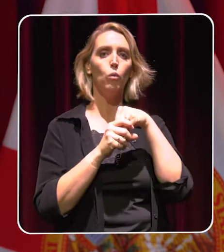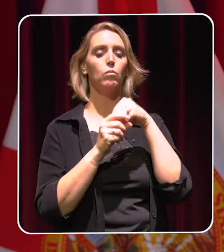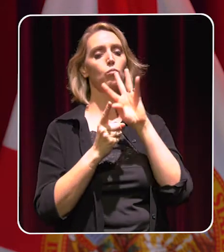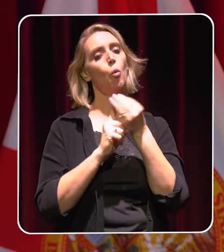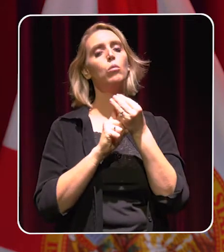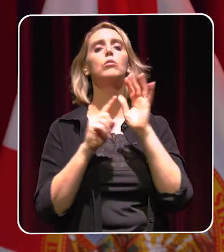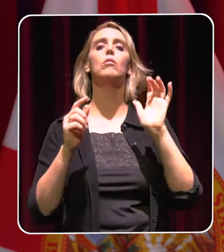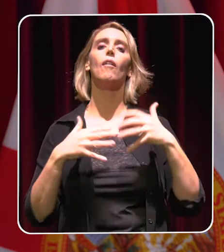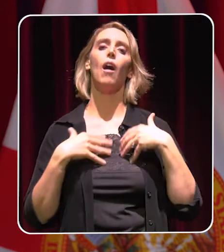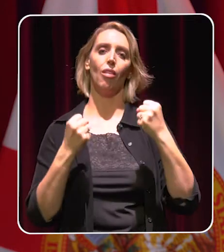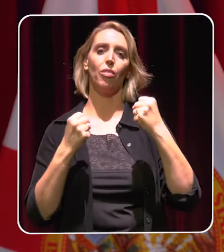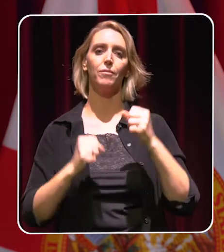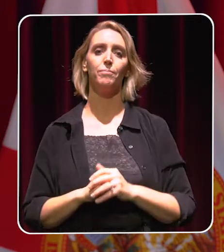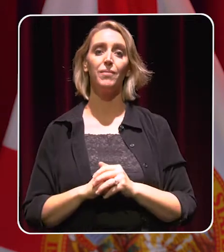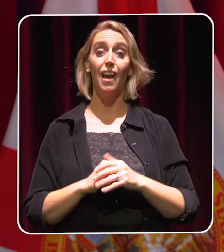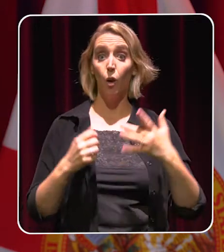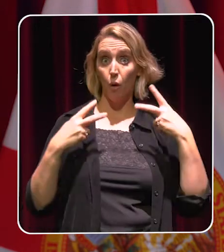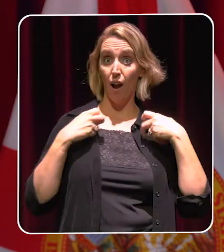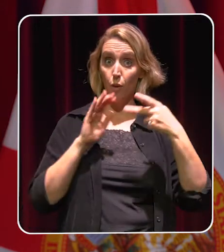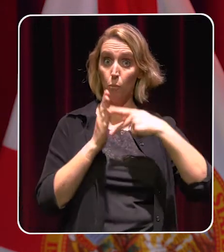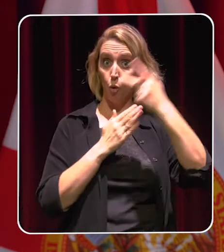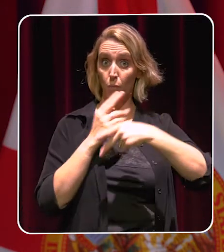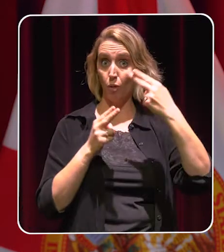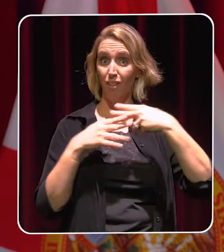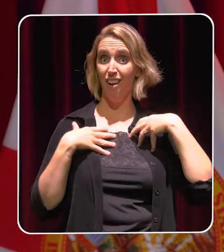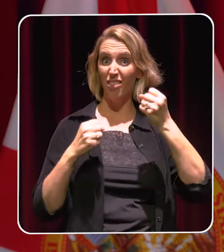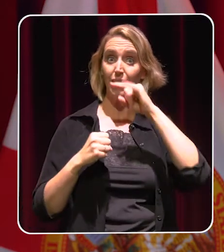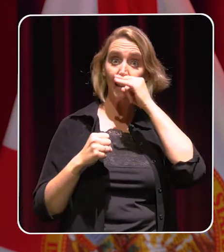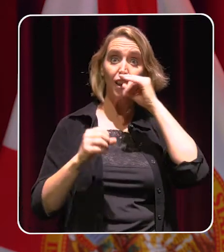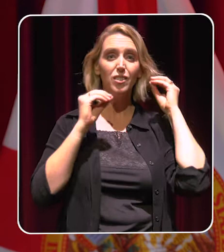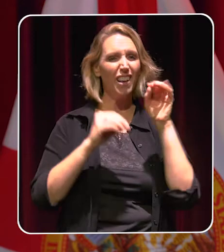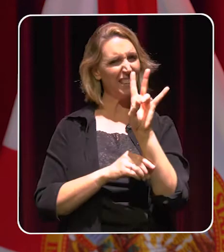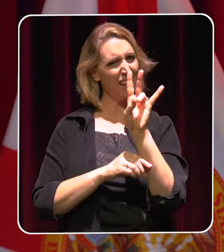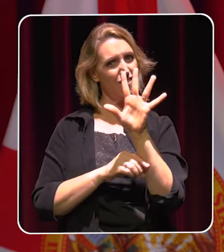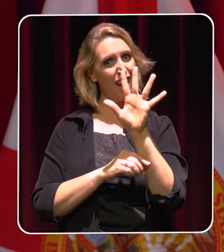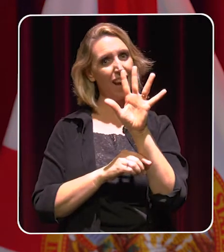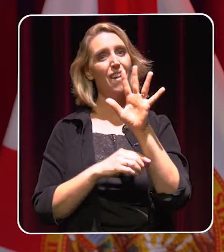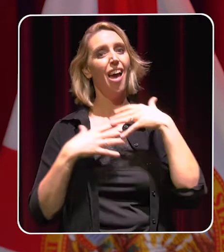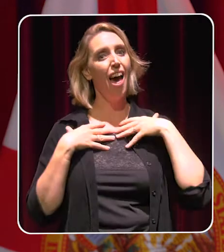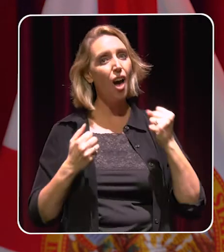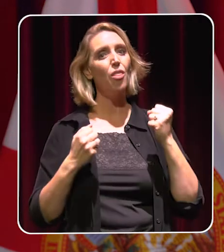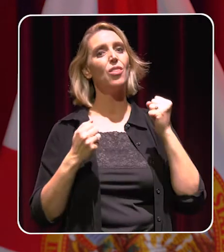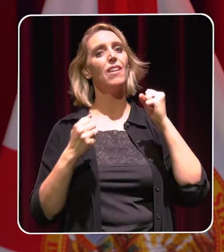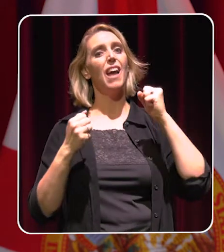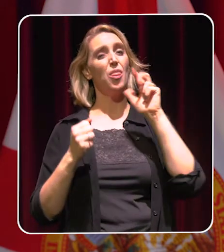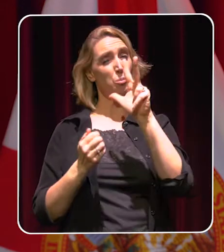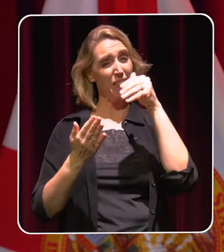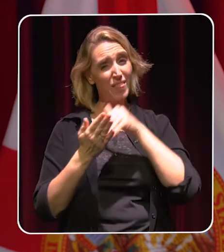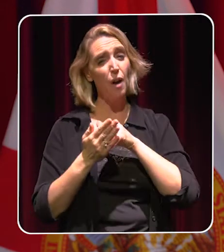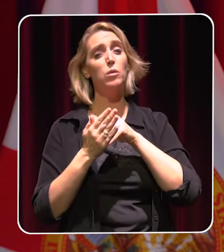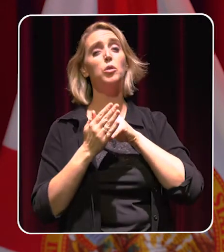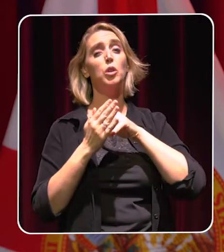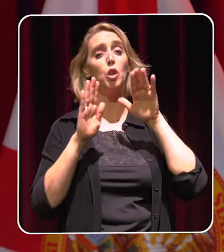of health. The Healthy Kids program taught 75 health and wellness lessons and engaged more than